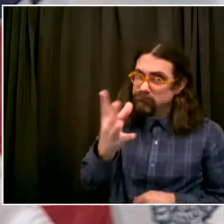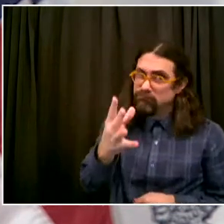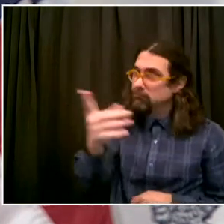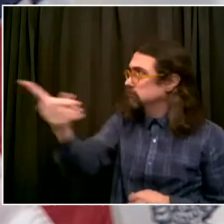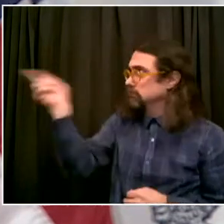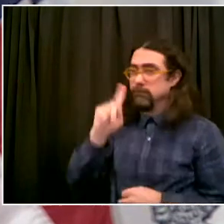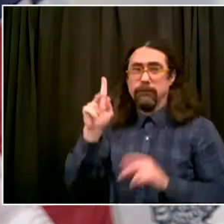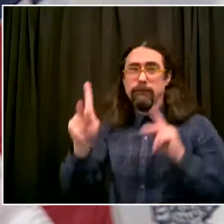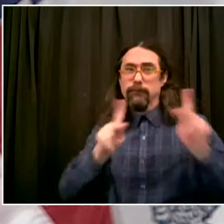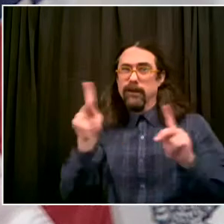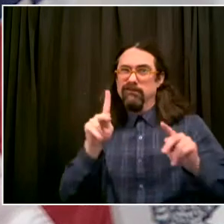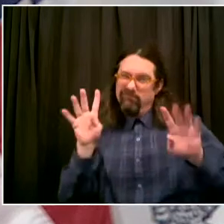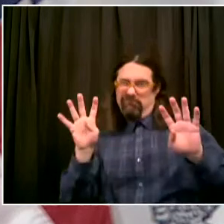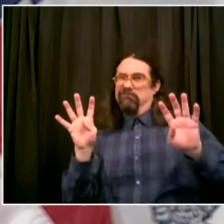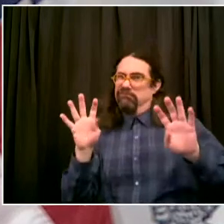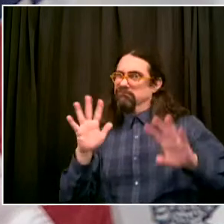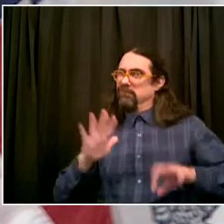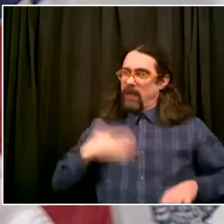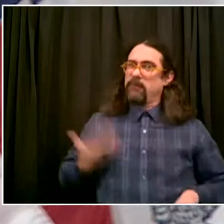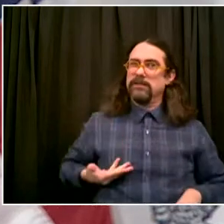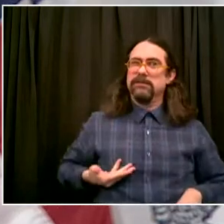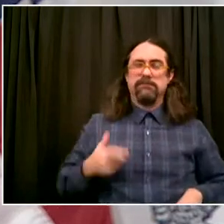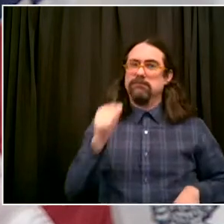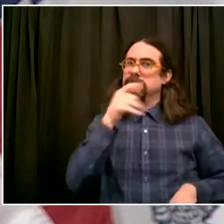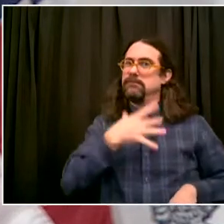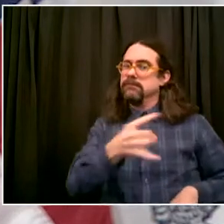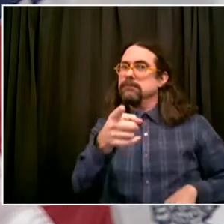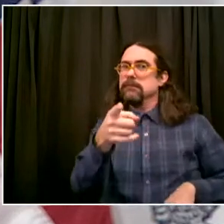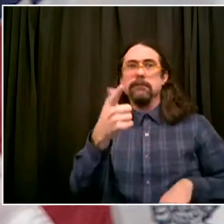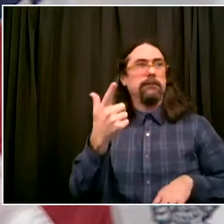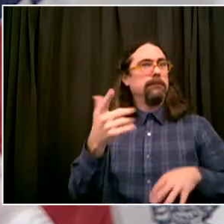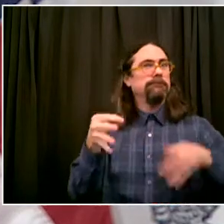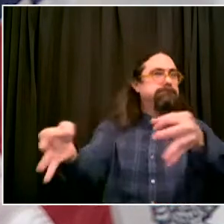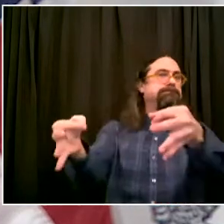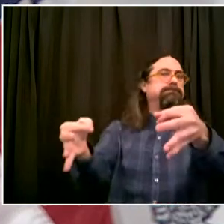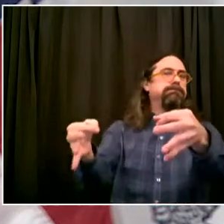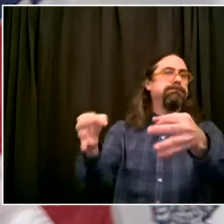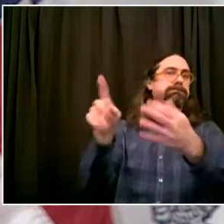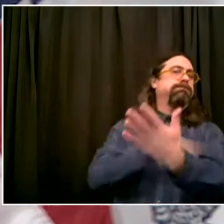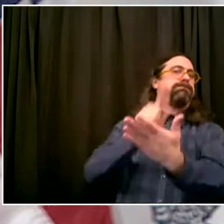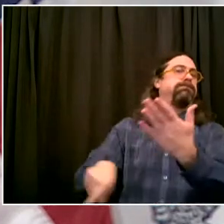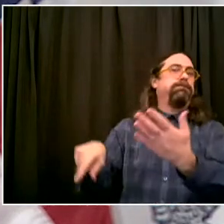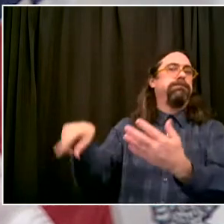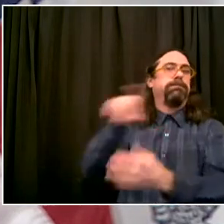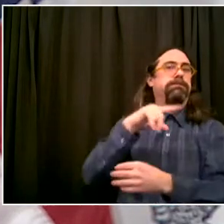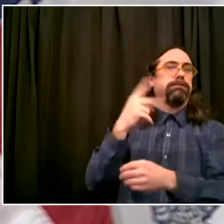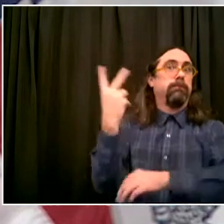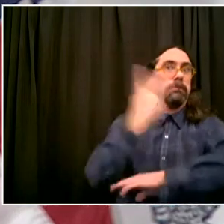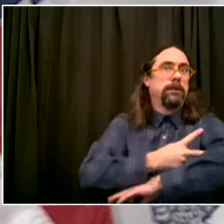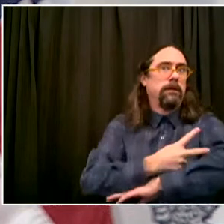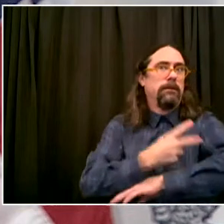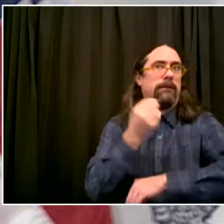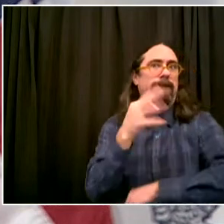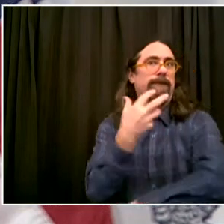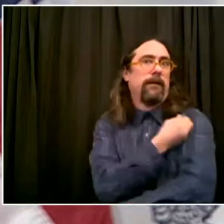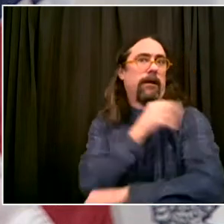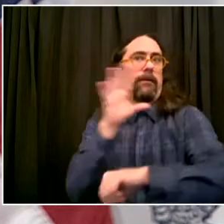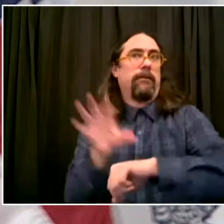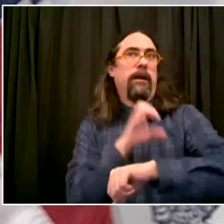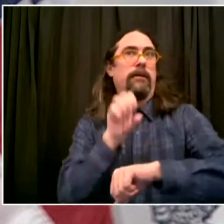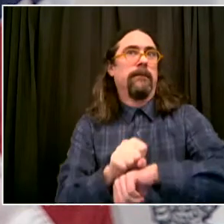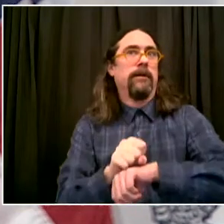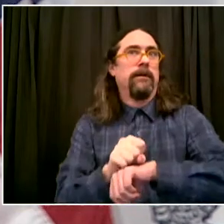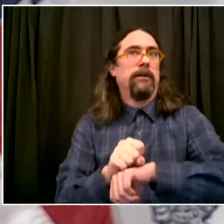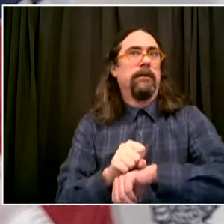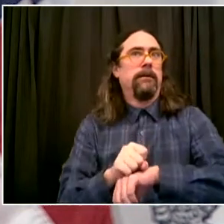anxiety. And look, anyone who was looking forward to getting vaccinated today or tomorrow, I really feel how, frustrating it must be for all